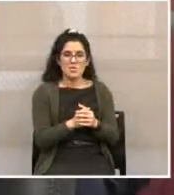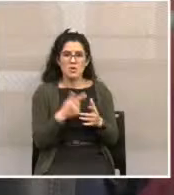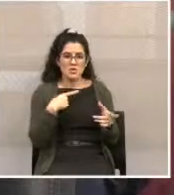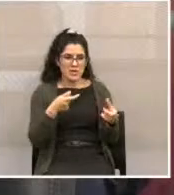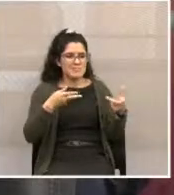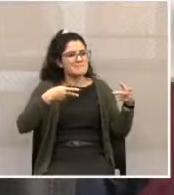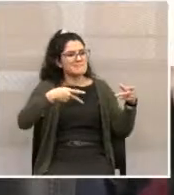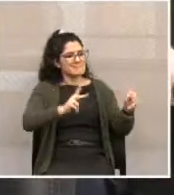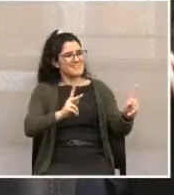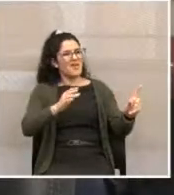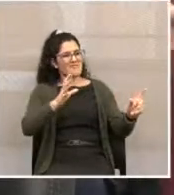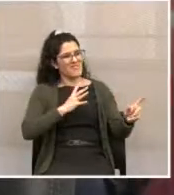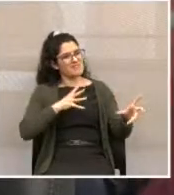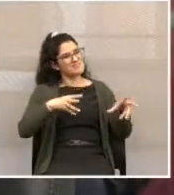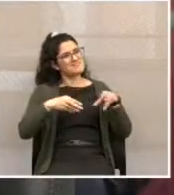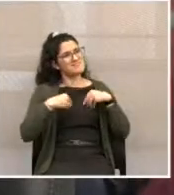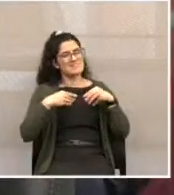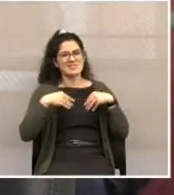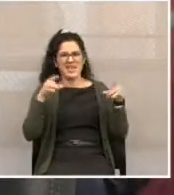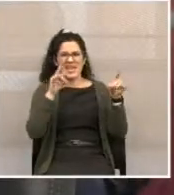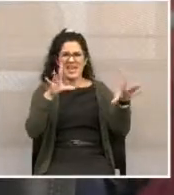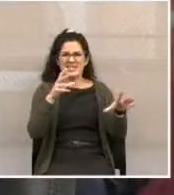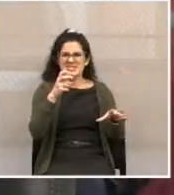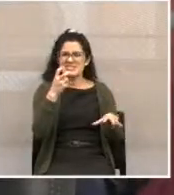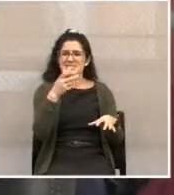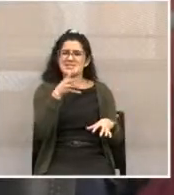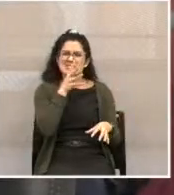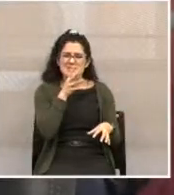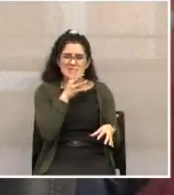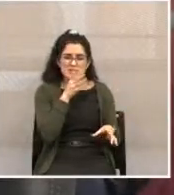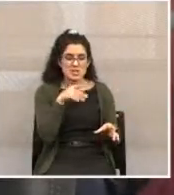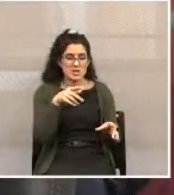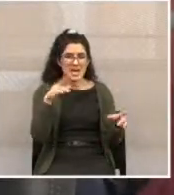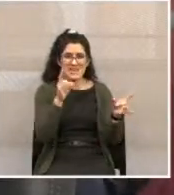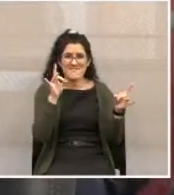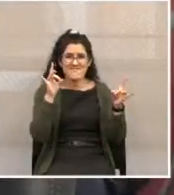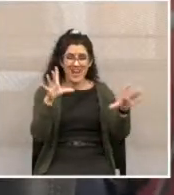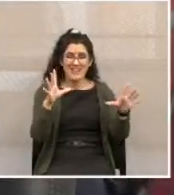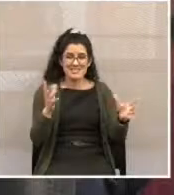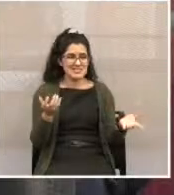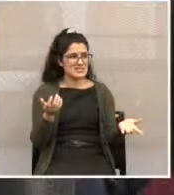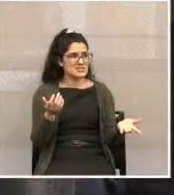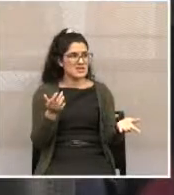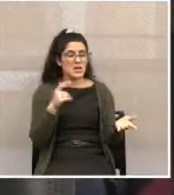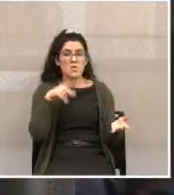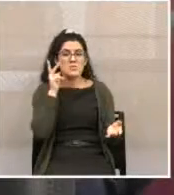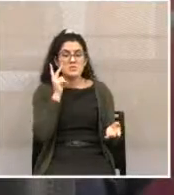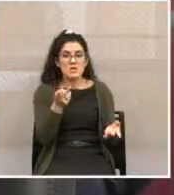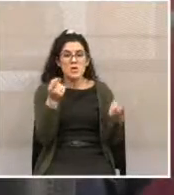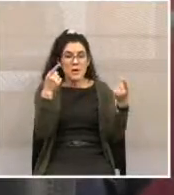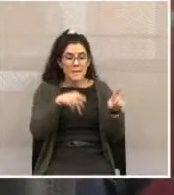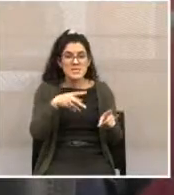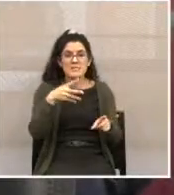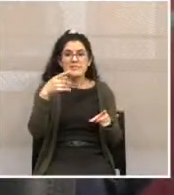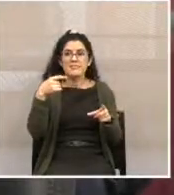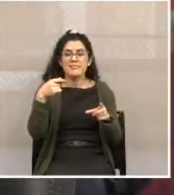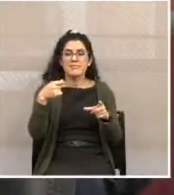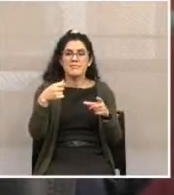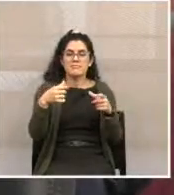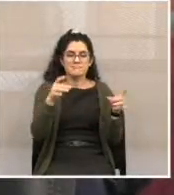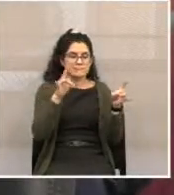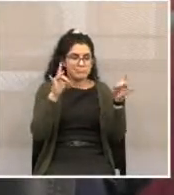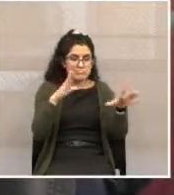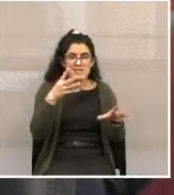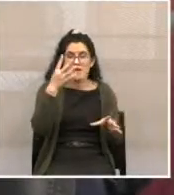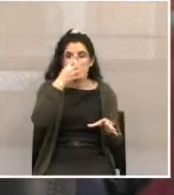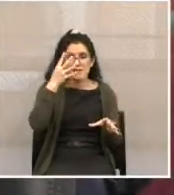speech, we witness violence. And we witness that in El Paso, the way that the attacks on immigrants resulted in the loss